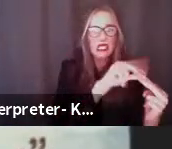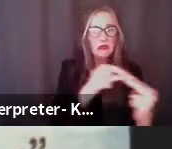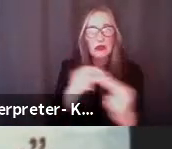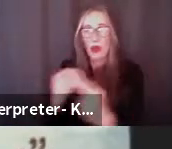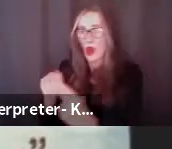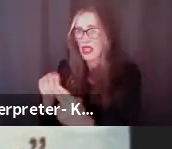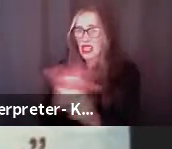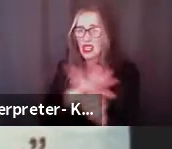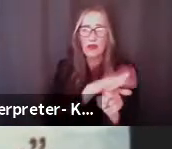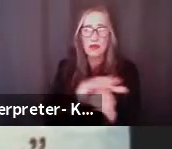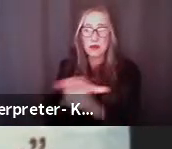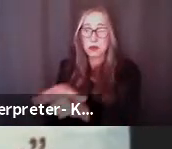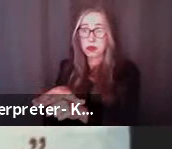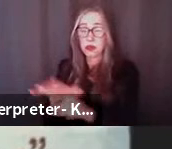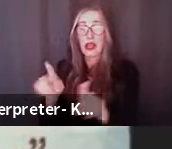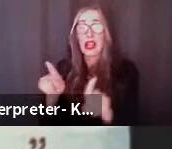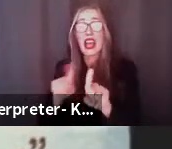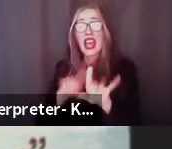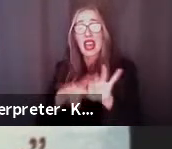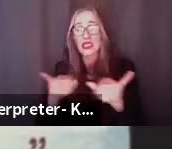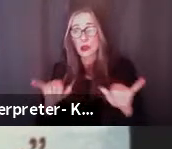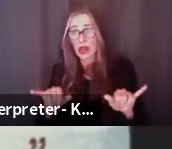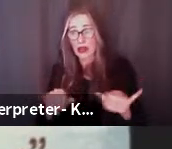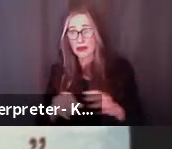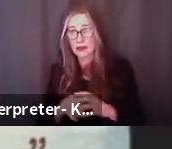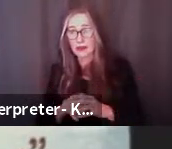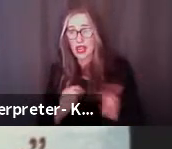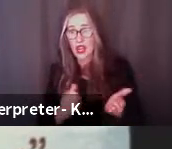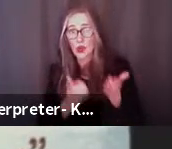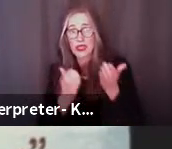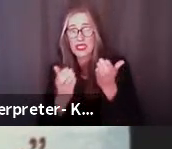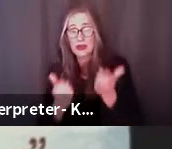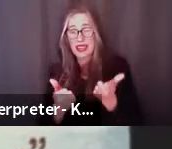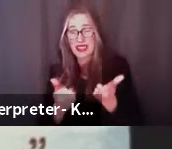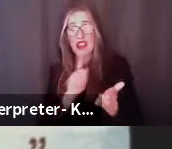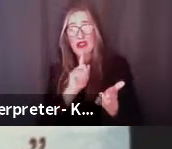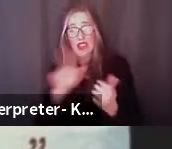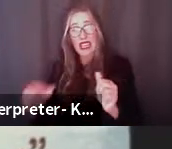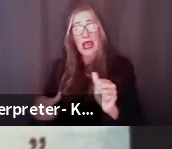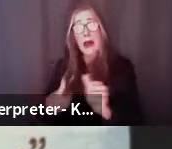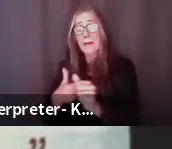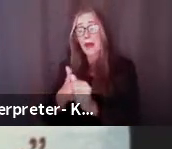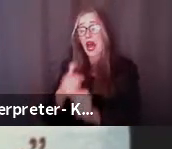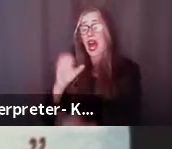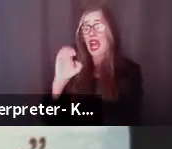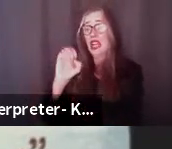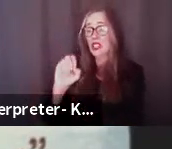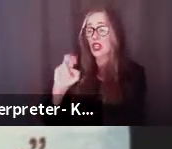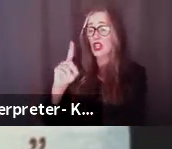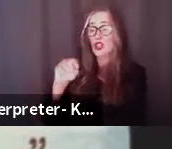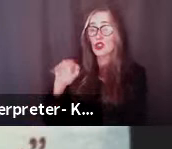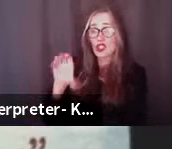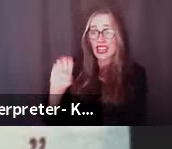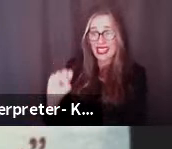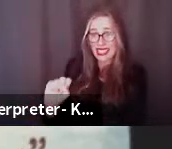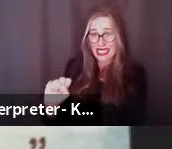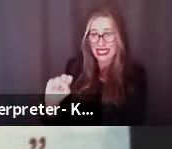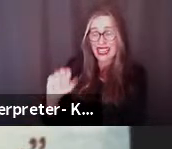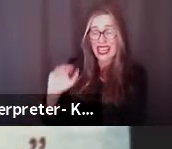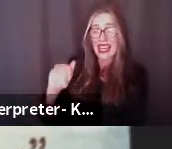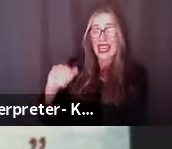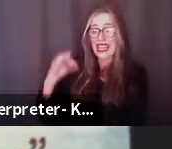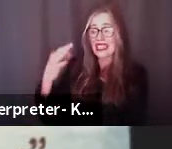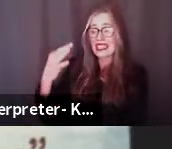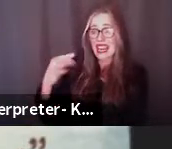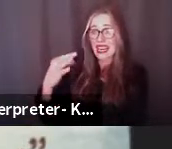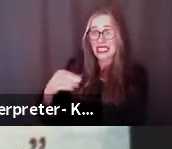to suggest that anti-black racism is really the backdrop of the eugenics movement in the late 19th century and early 20th century as it